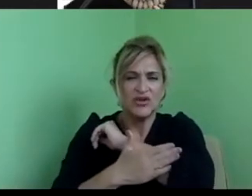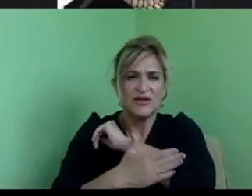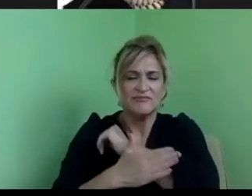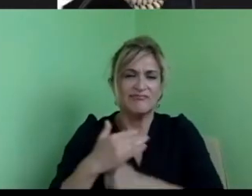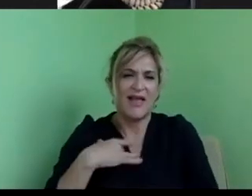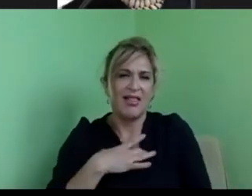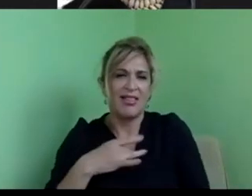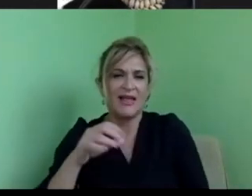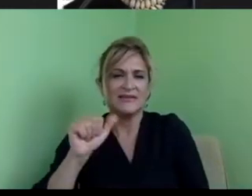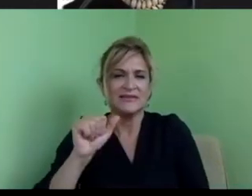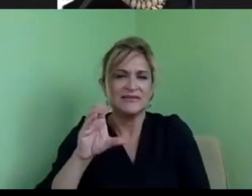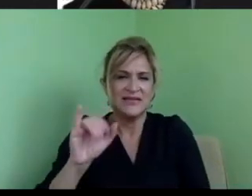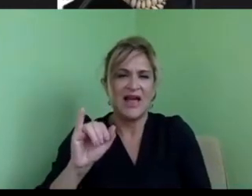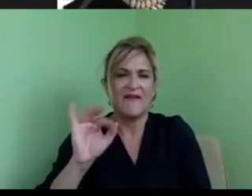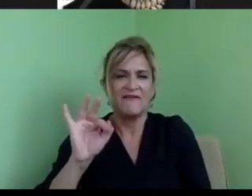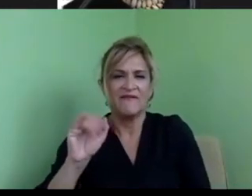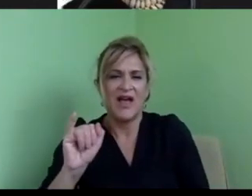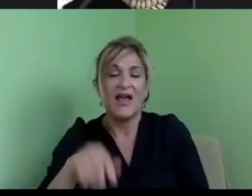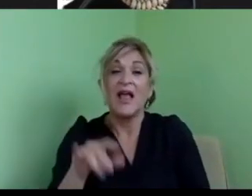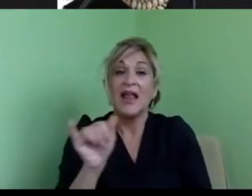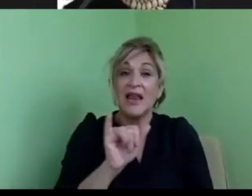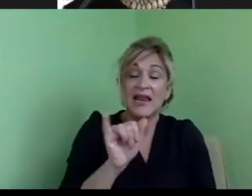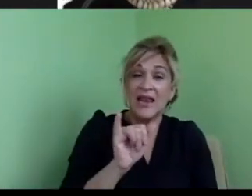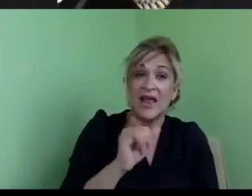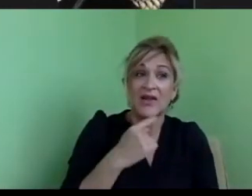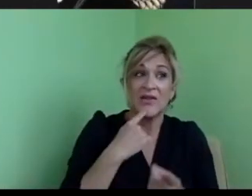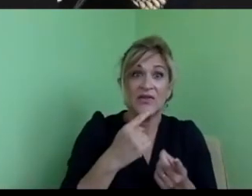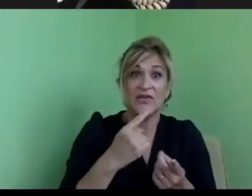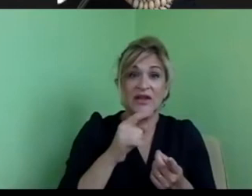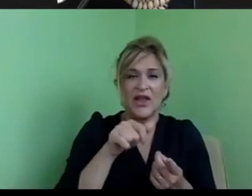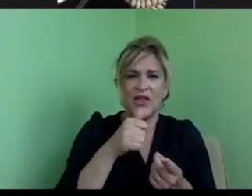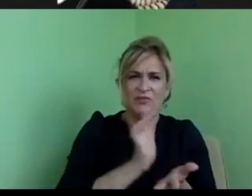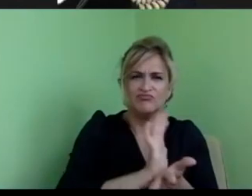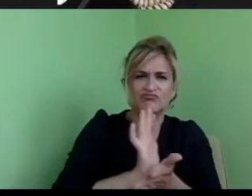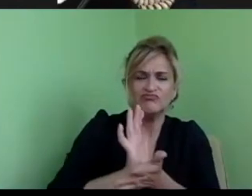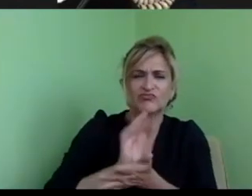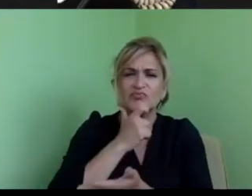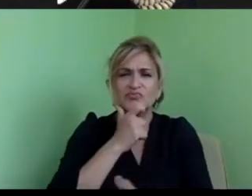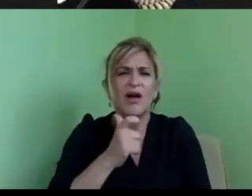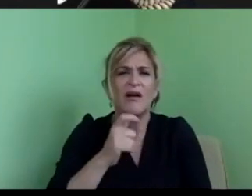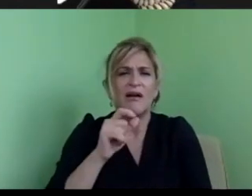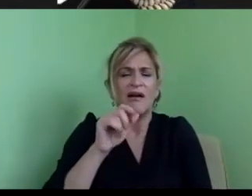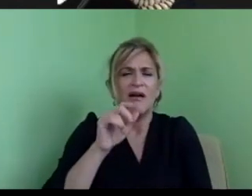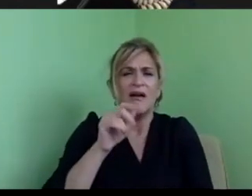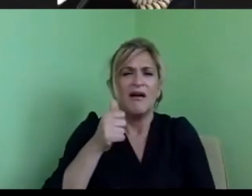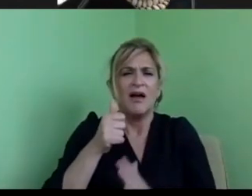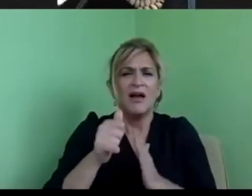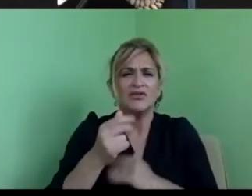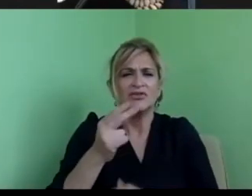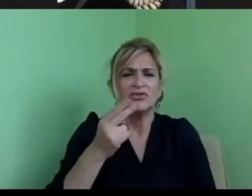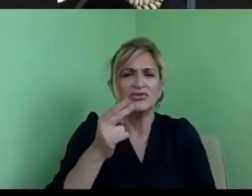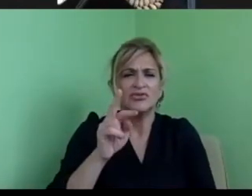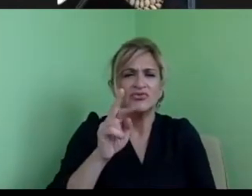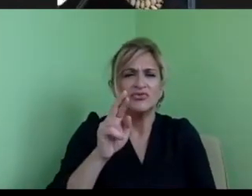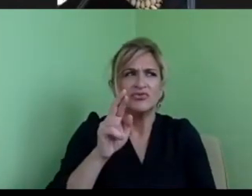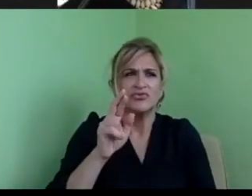can't i just can't watch it i turn i love the underground railroad by colson whitehead like seeing it on uh amazon prime i'm